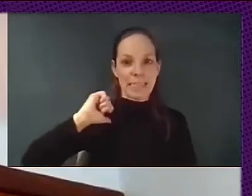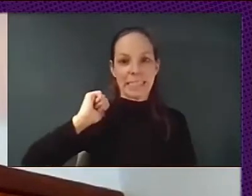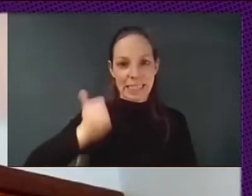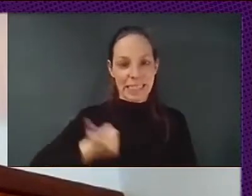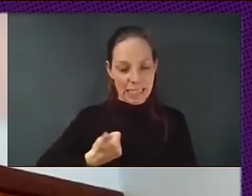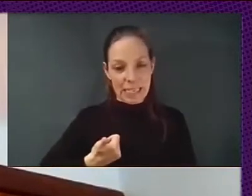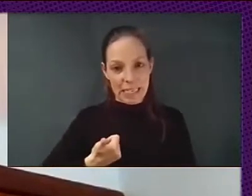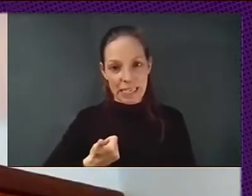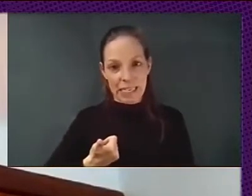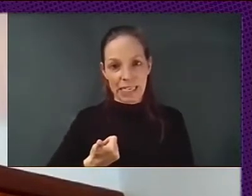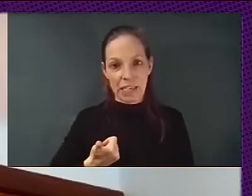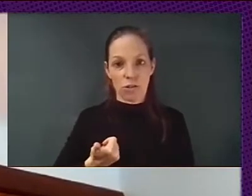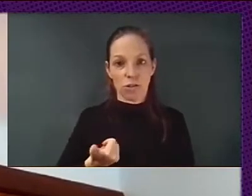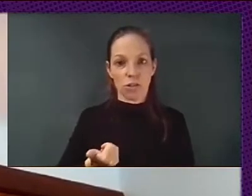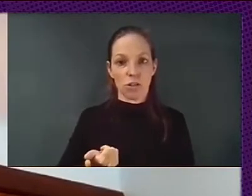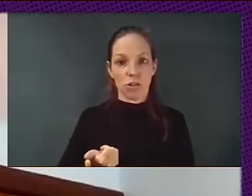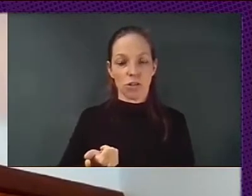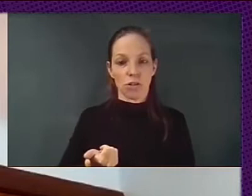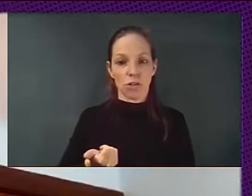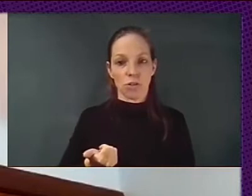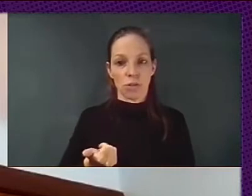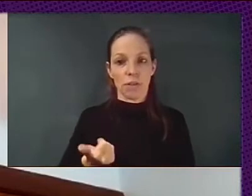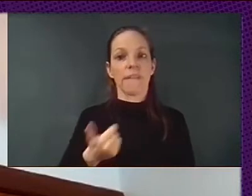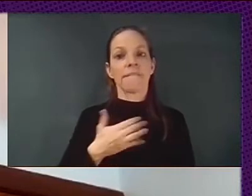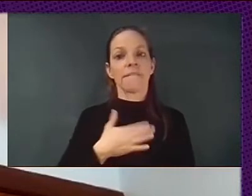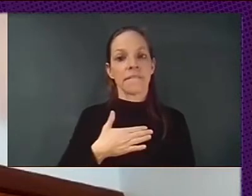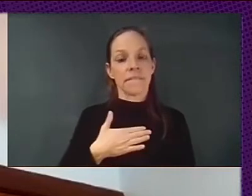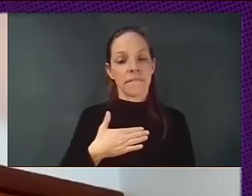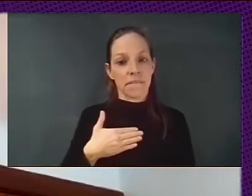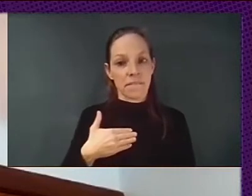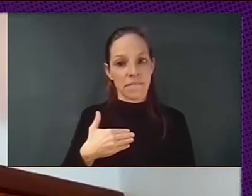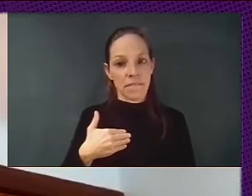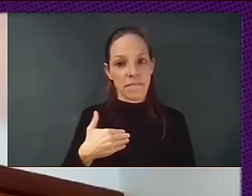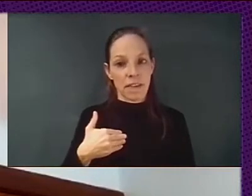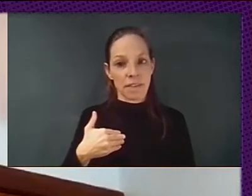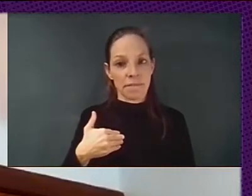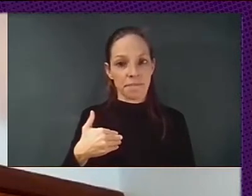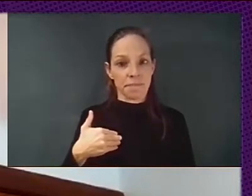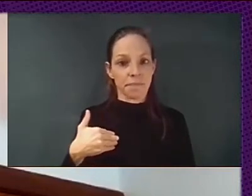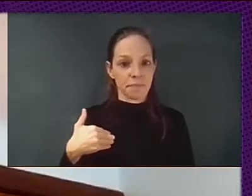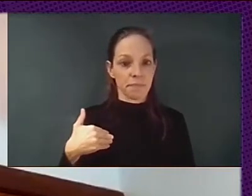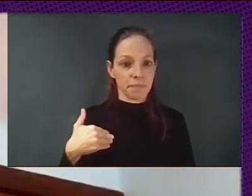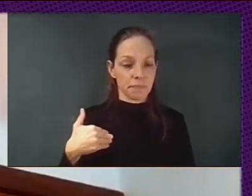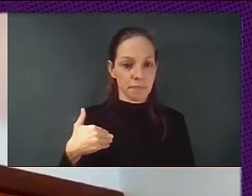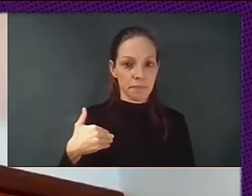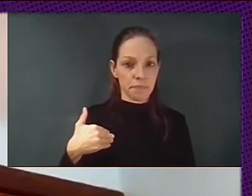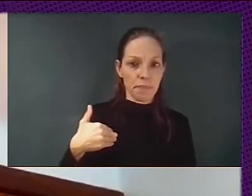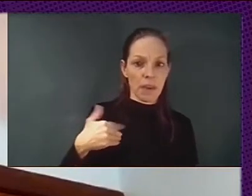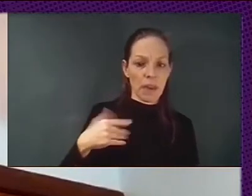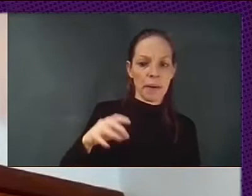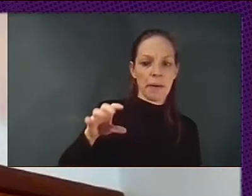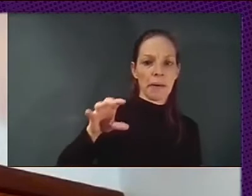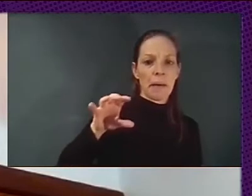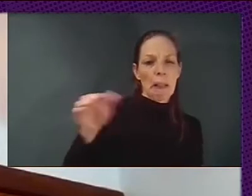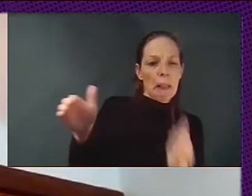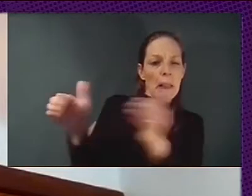Jupiter-sized planet killing them, but want to create their own Saturn-sized planets that are going to go and grow and compete to